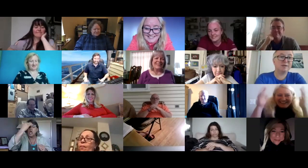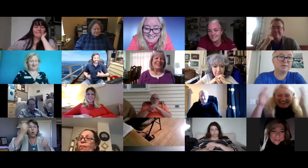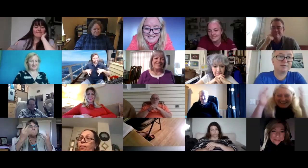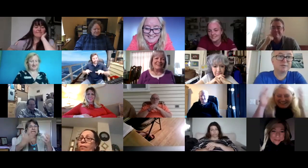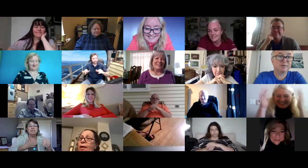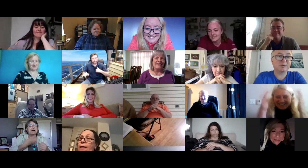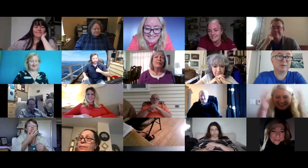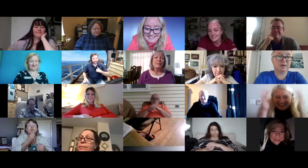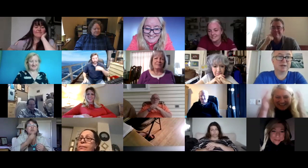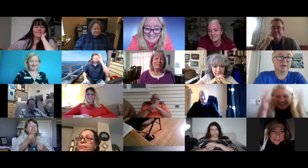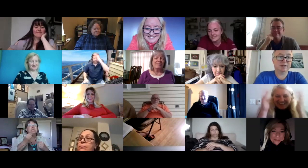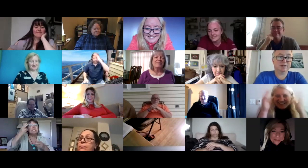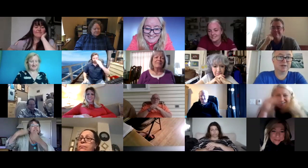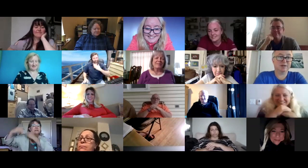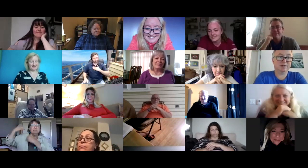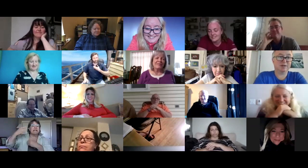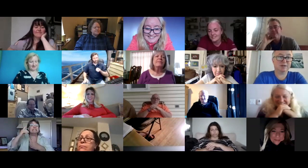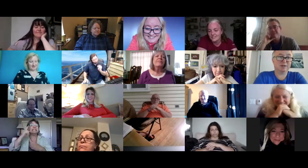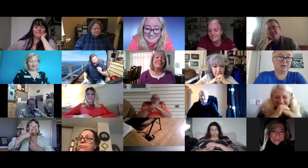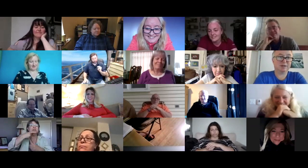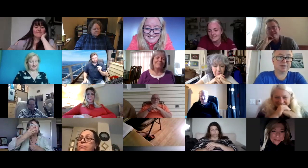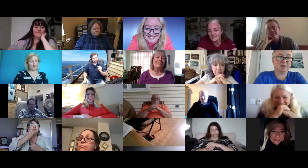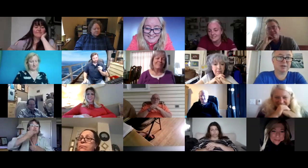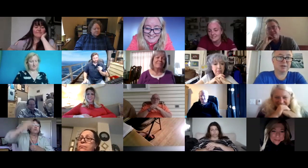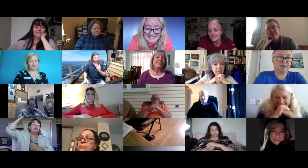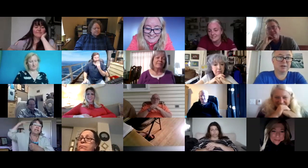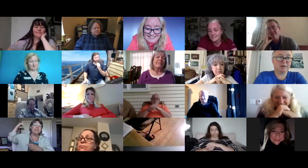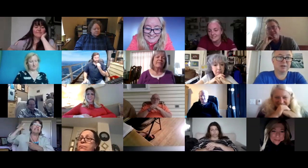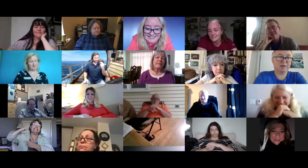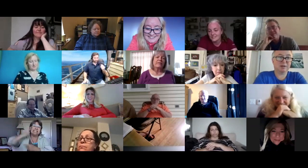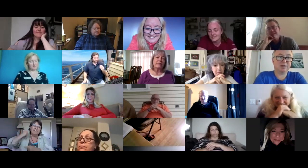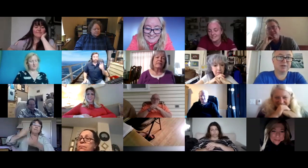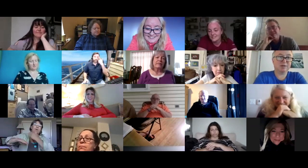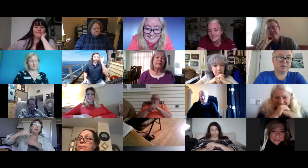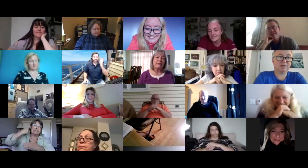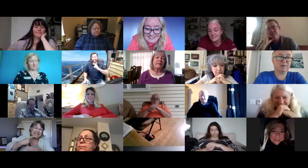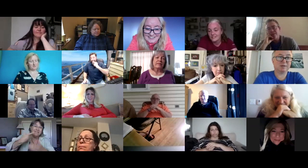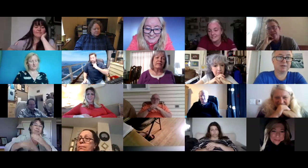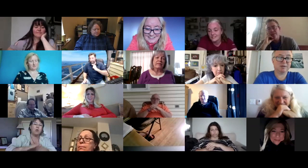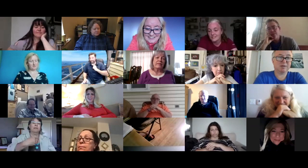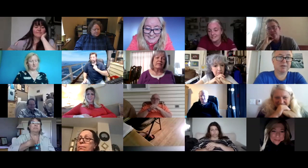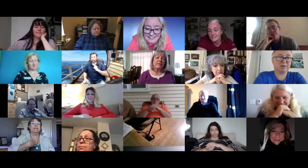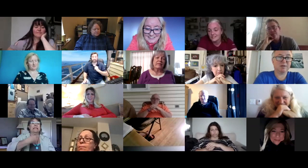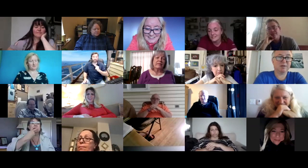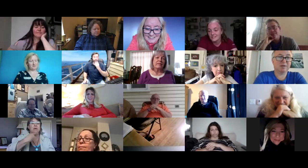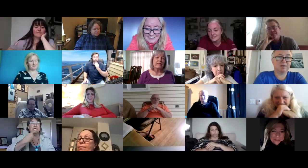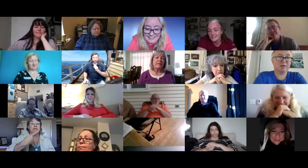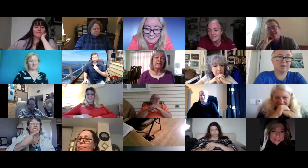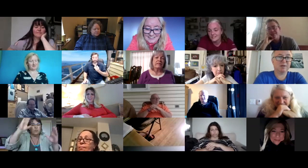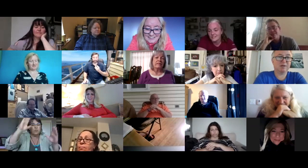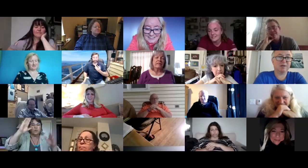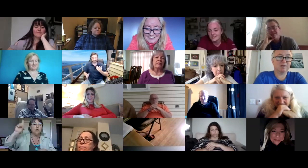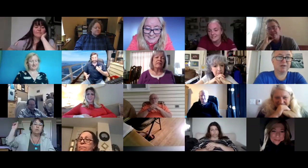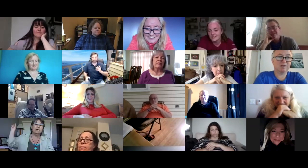not know many my Jewish, because hearing Jewish, then deaf-born me